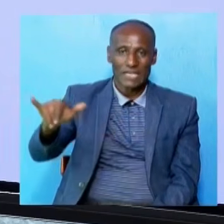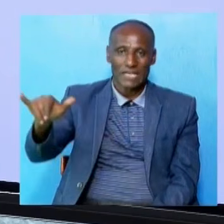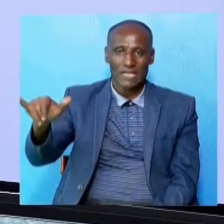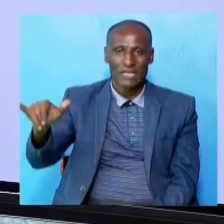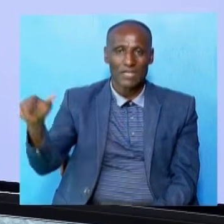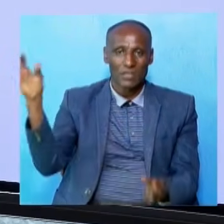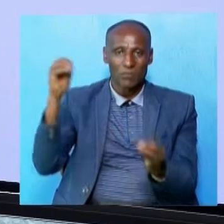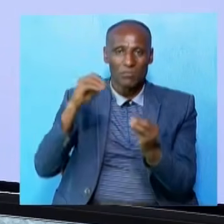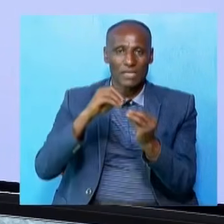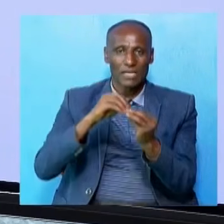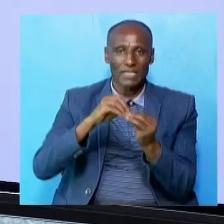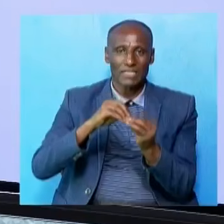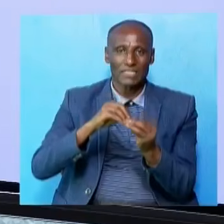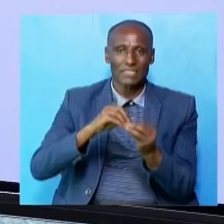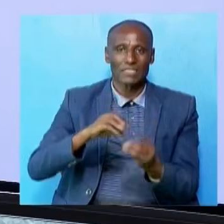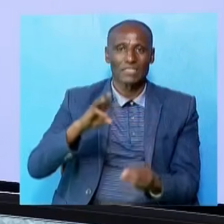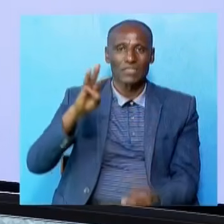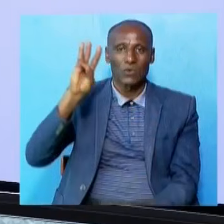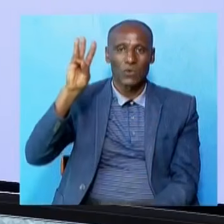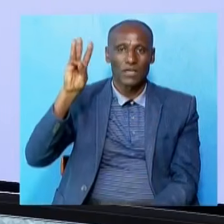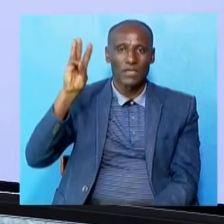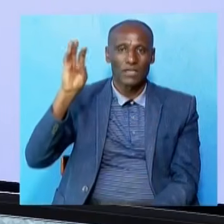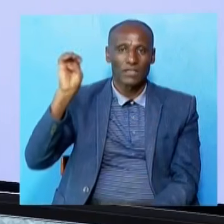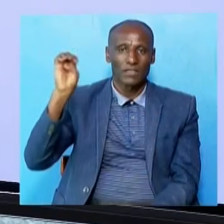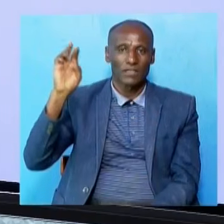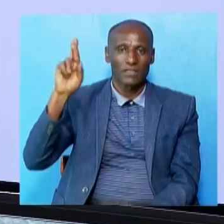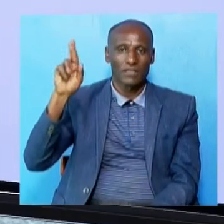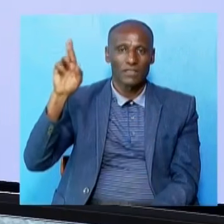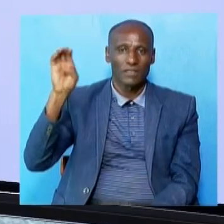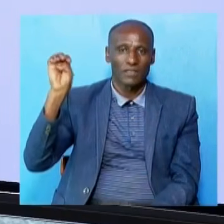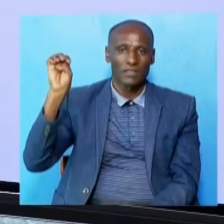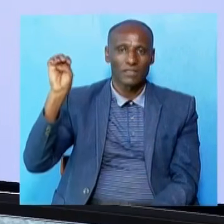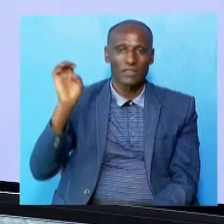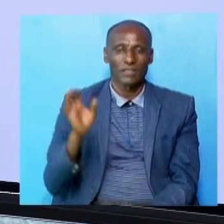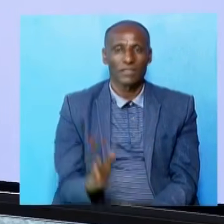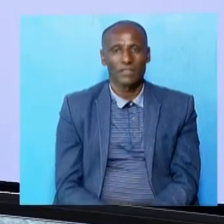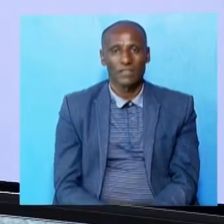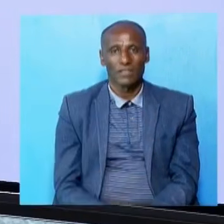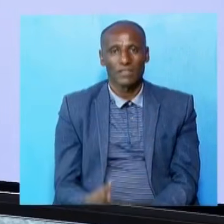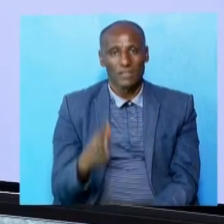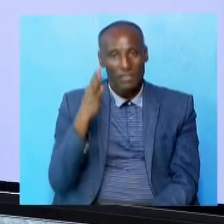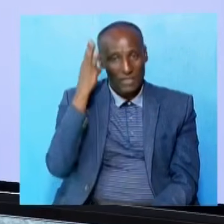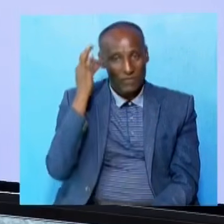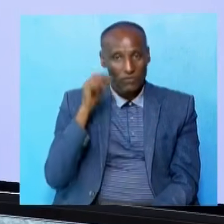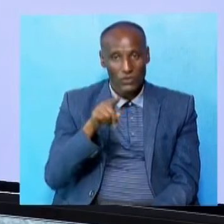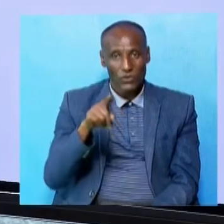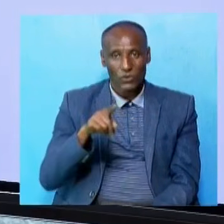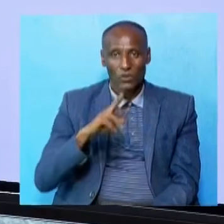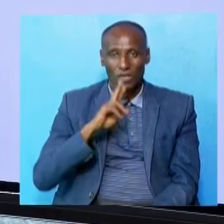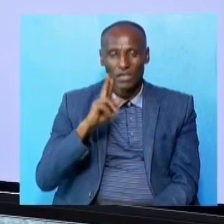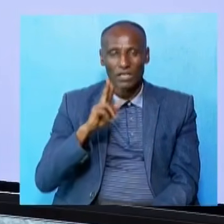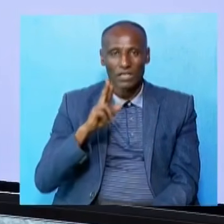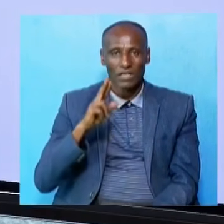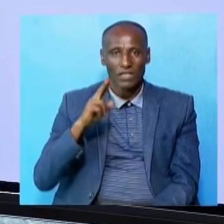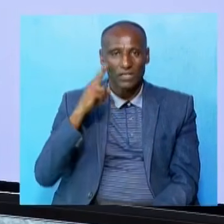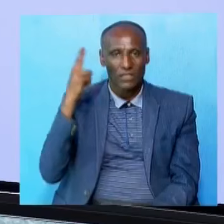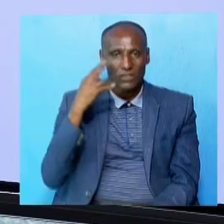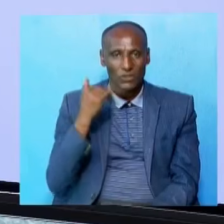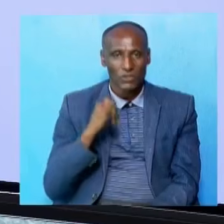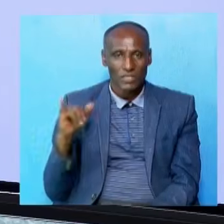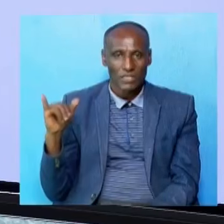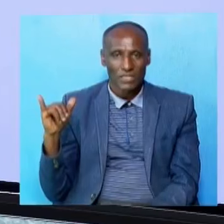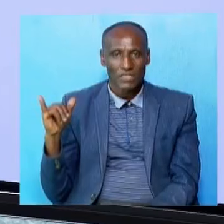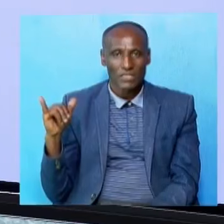Or, just like what we have seen here on the first one, if you are using a compound or a plural noun, like for